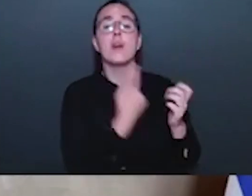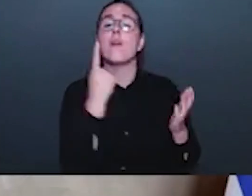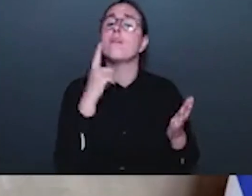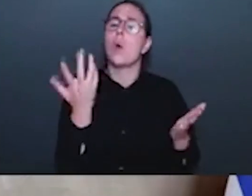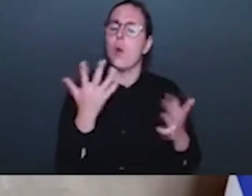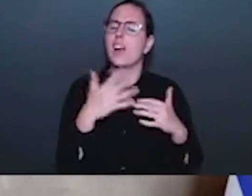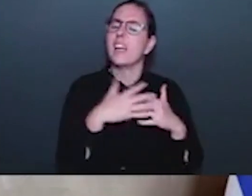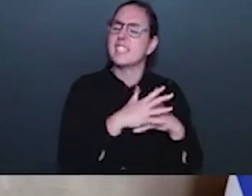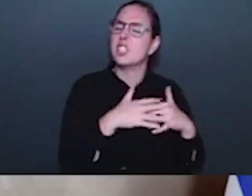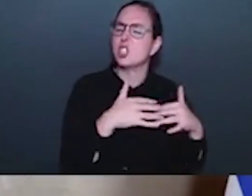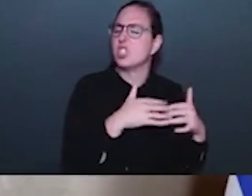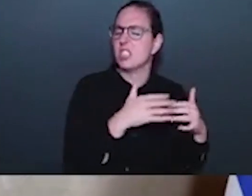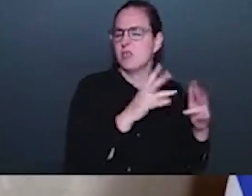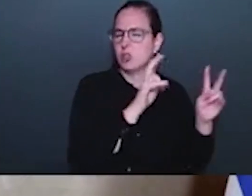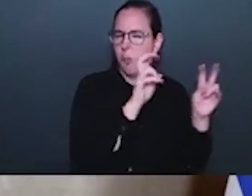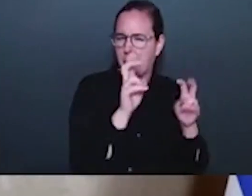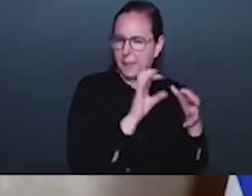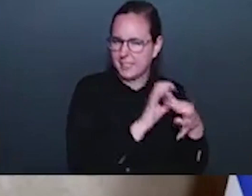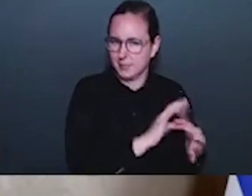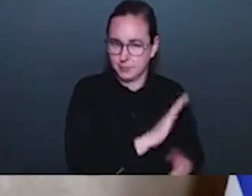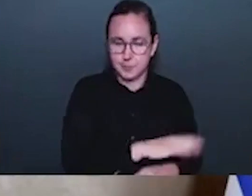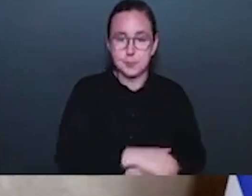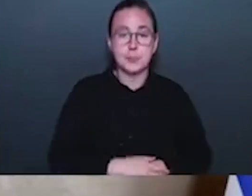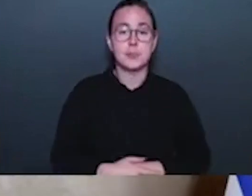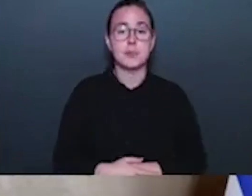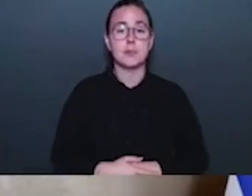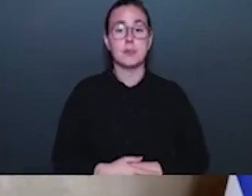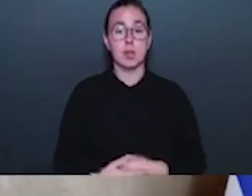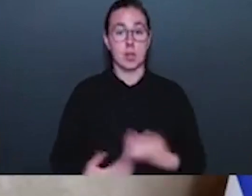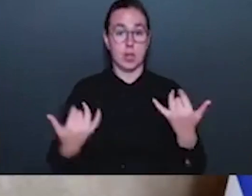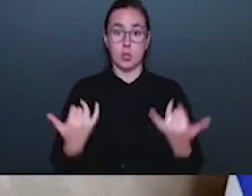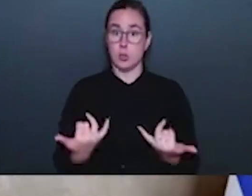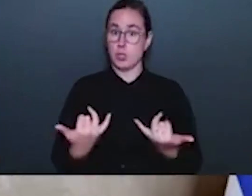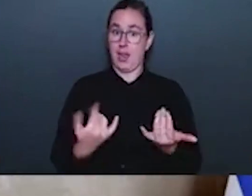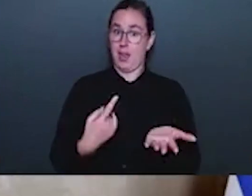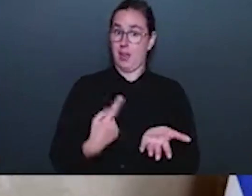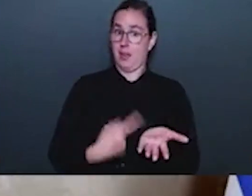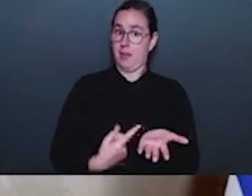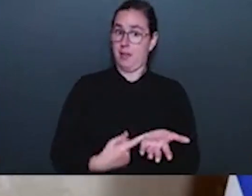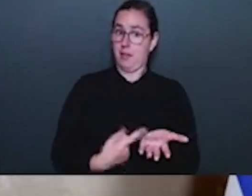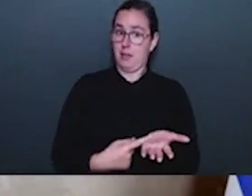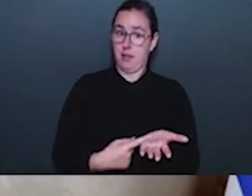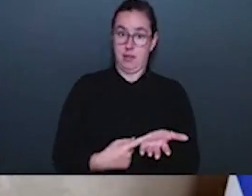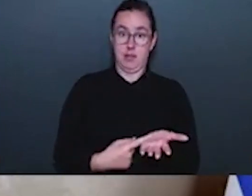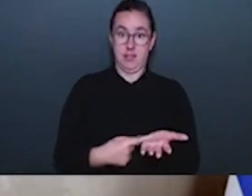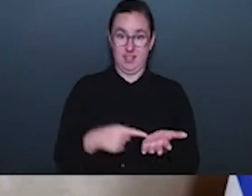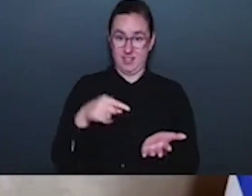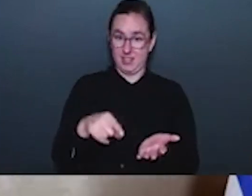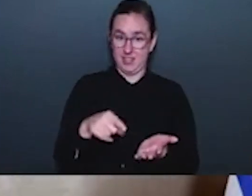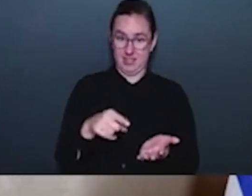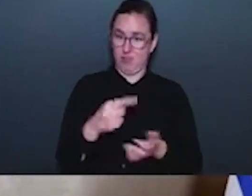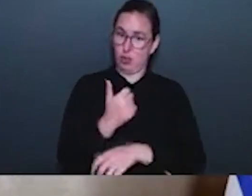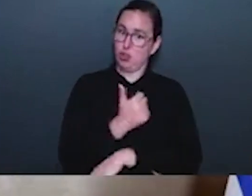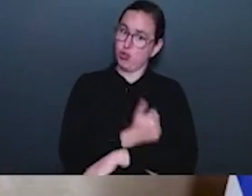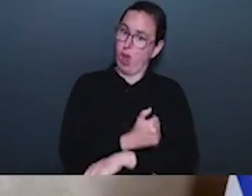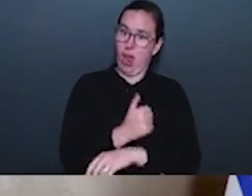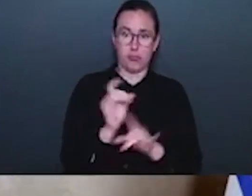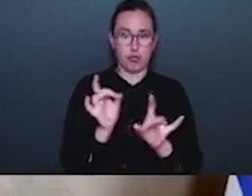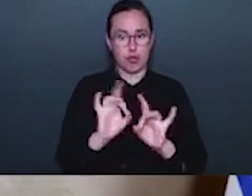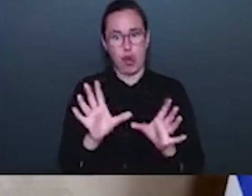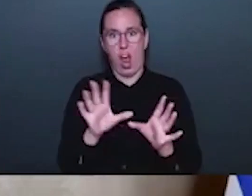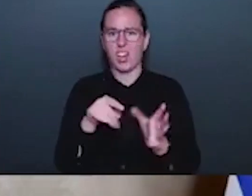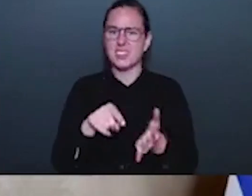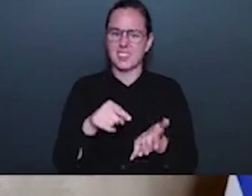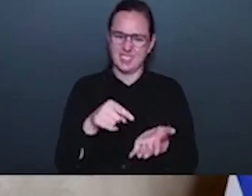of BC's exemption under the Controlled Drug and Substances Act. The effects of this public health crisis